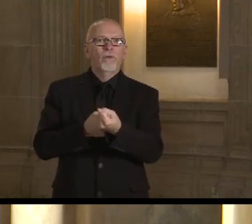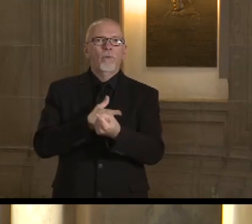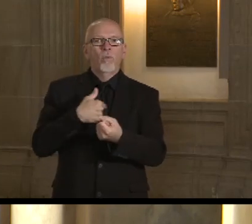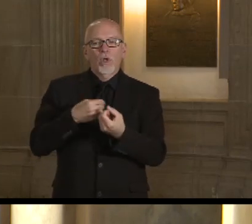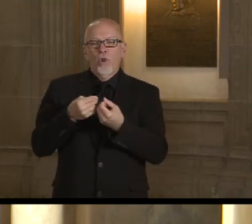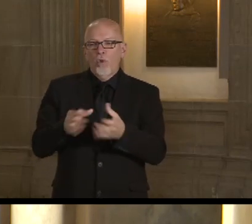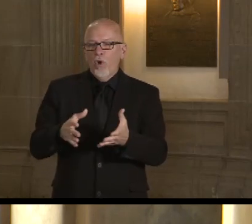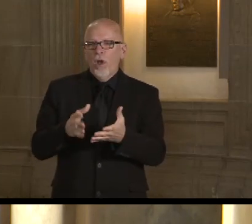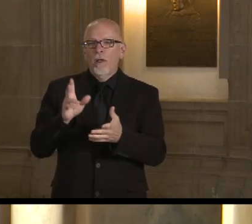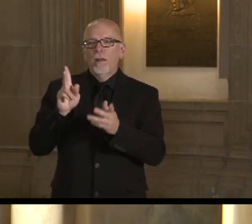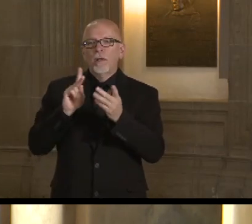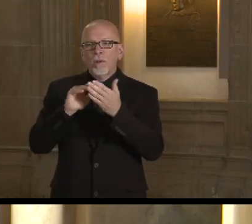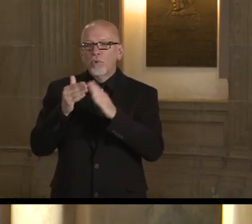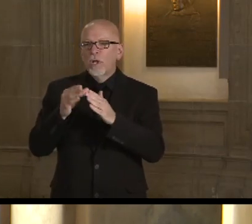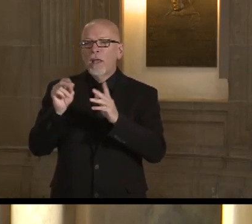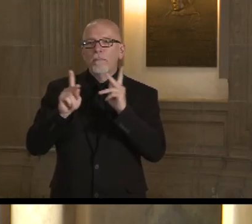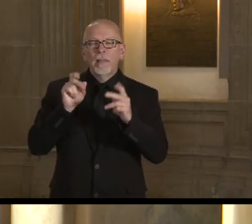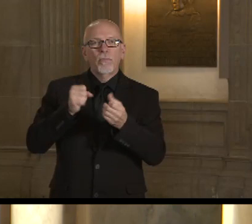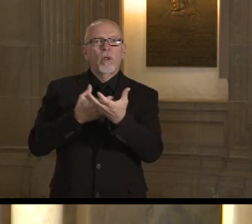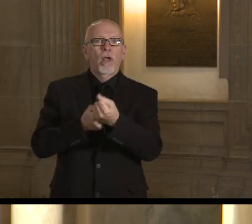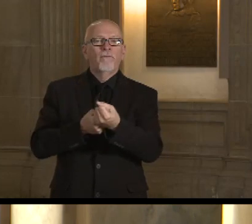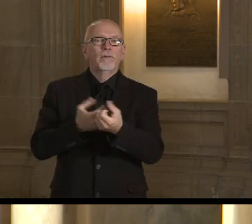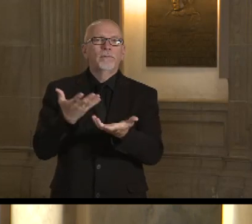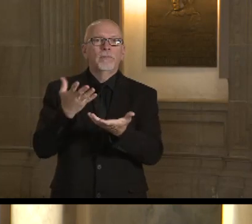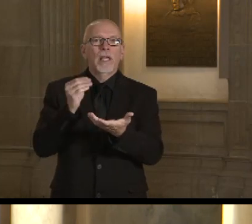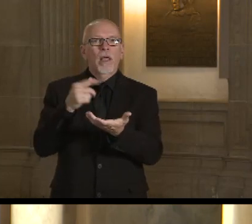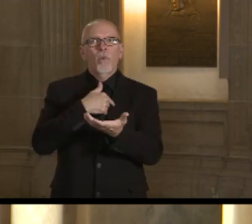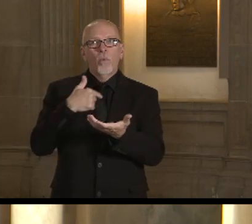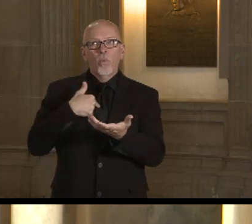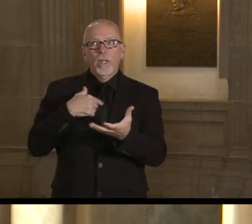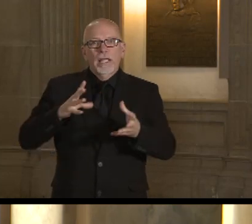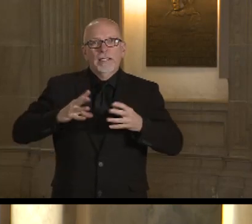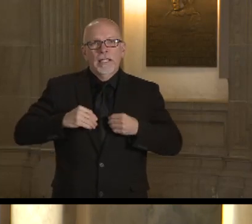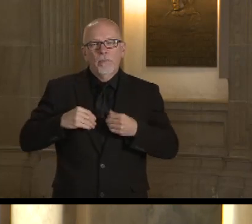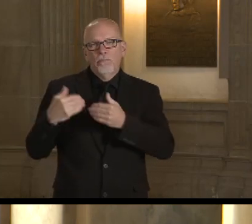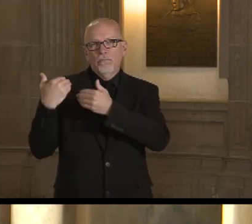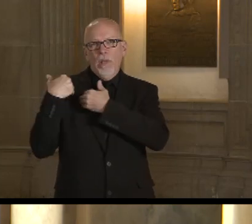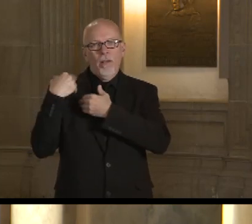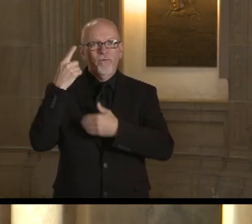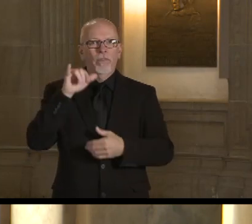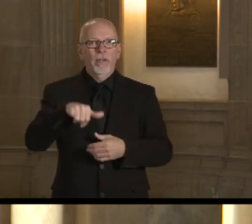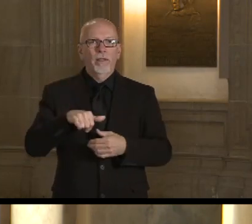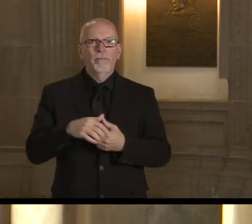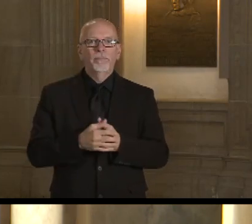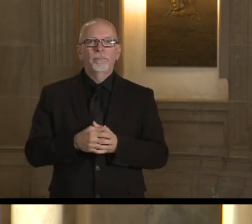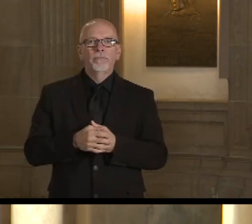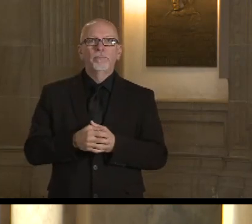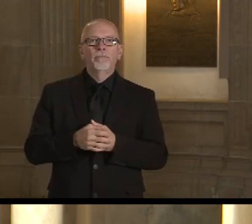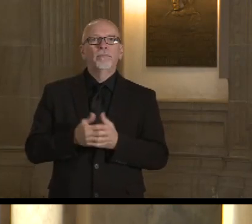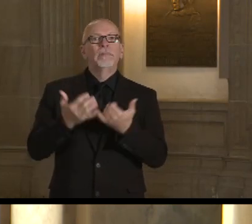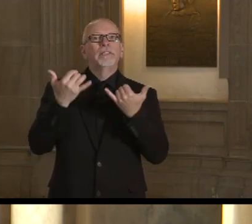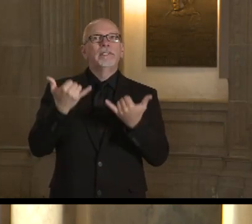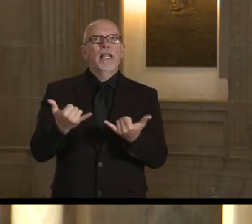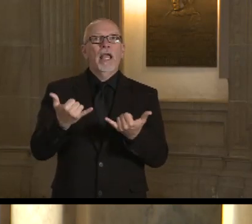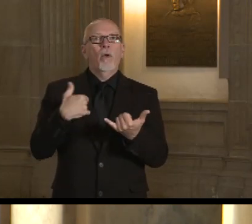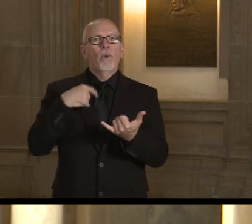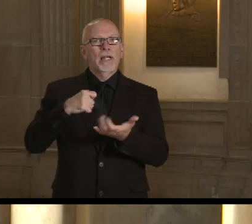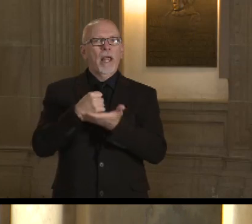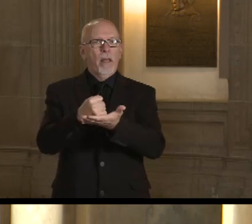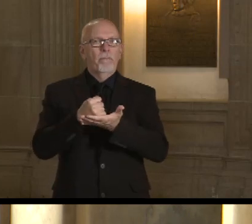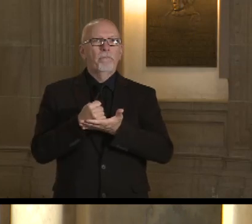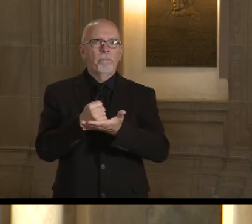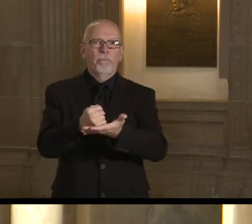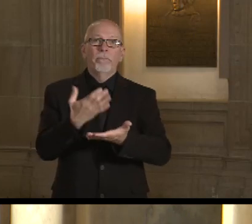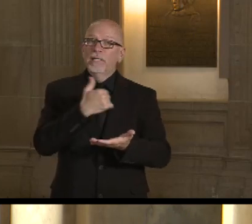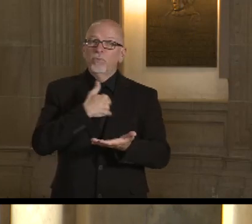of our communities. And I said earlier, we take responsibility. But now you got to help us, because